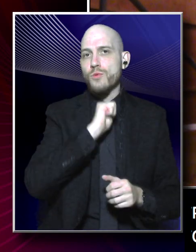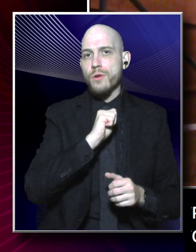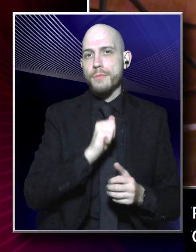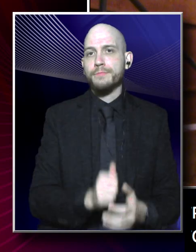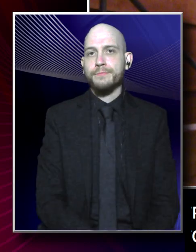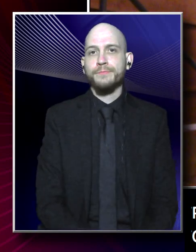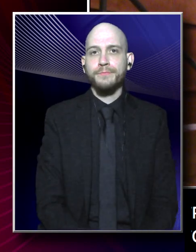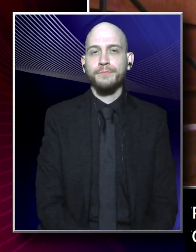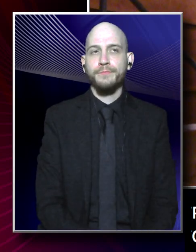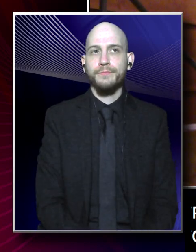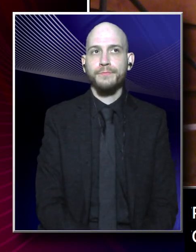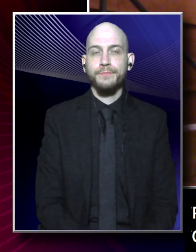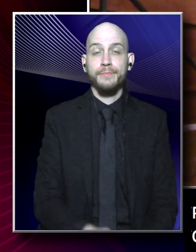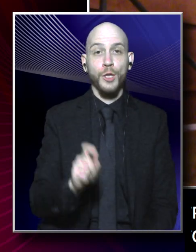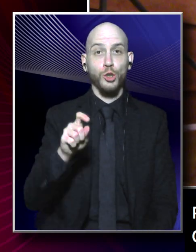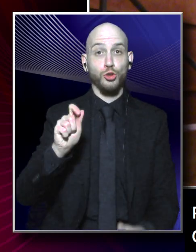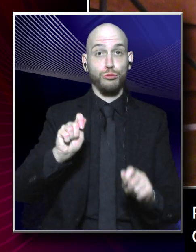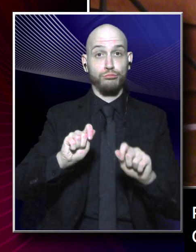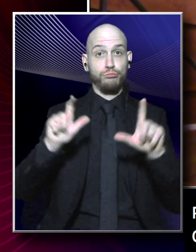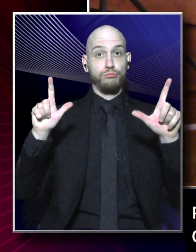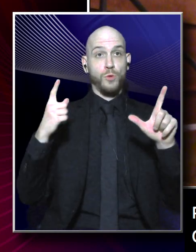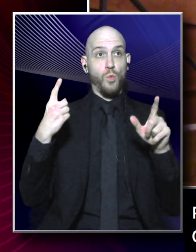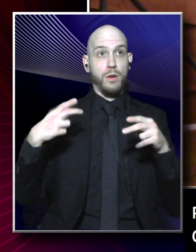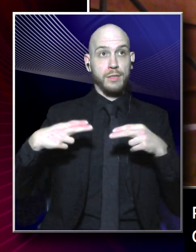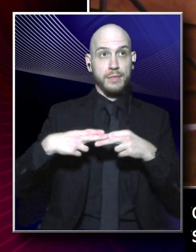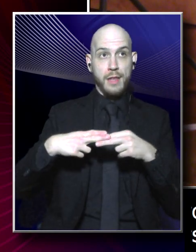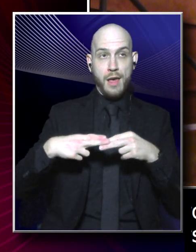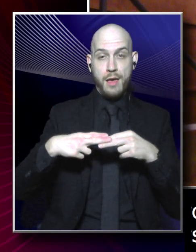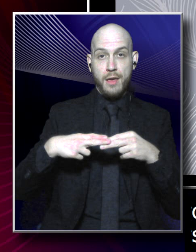we should have a slide coming up.